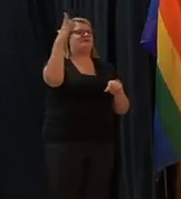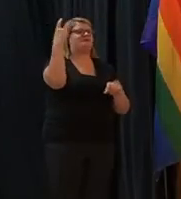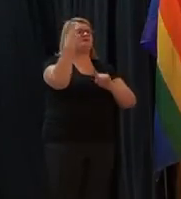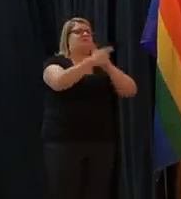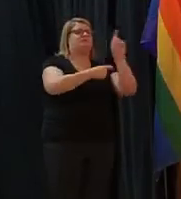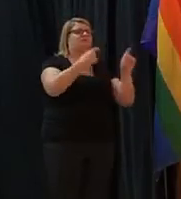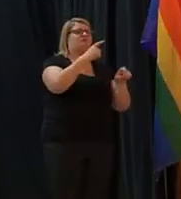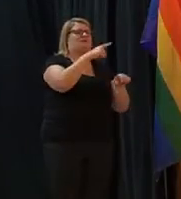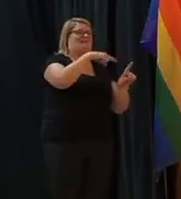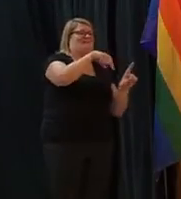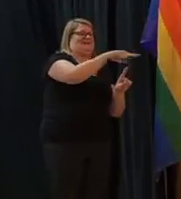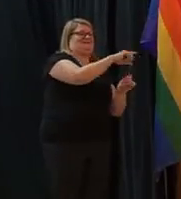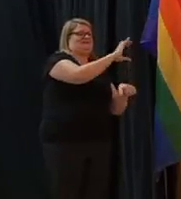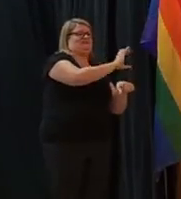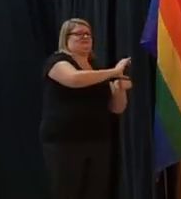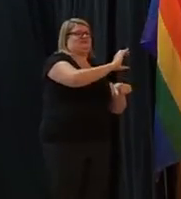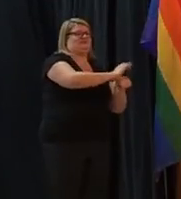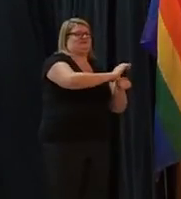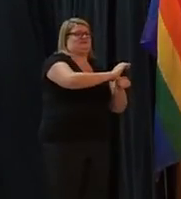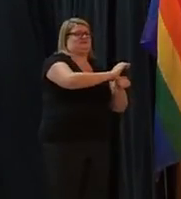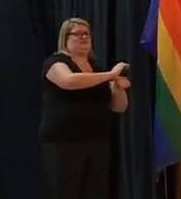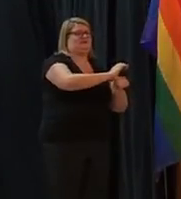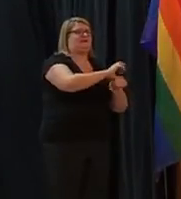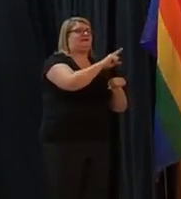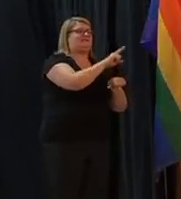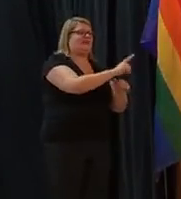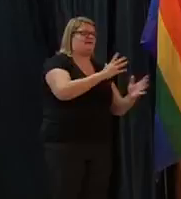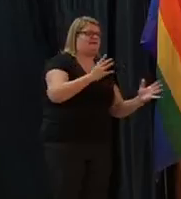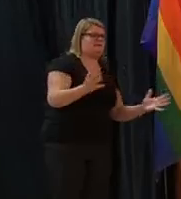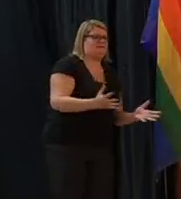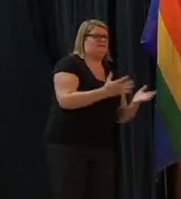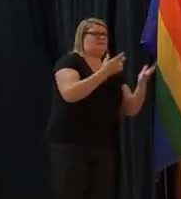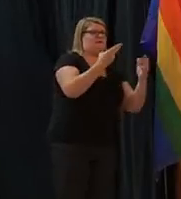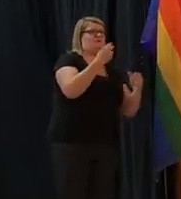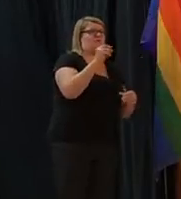churches which are fueling homophobia. That's one.